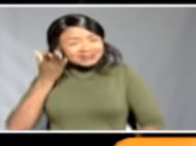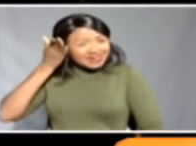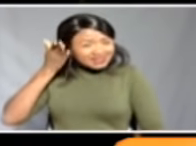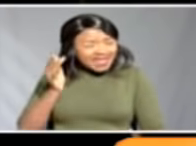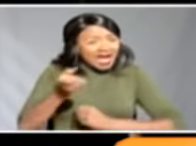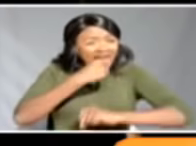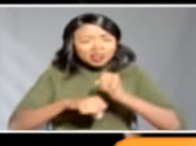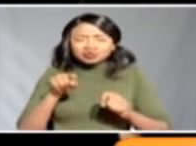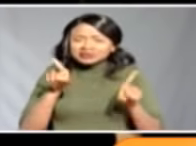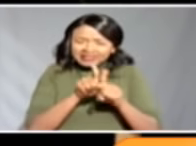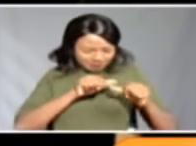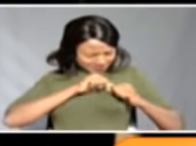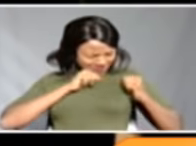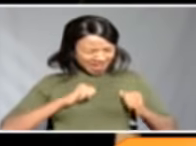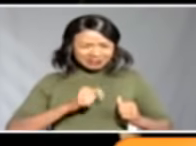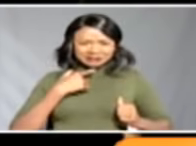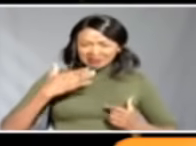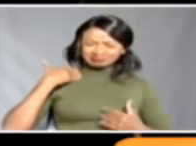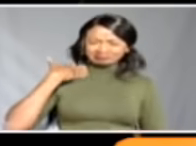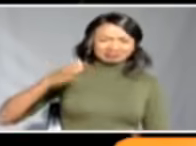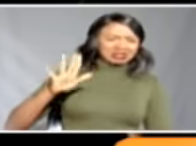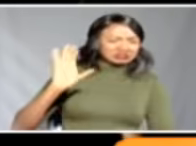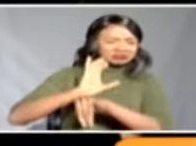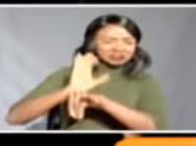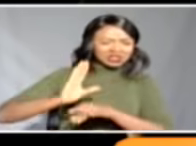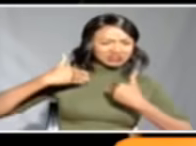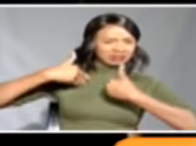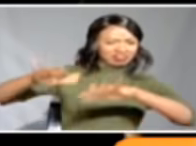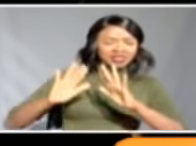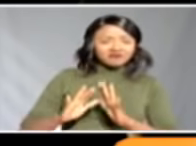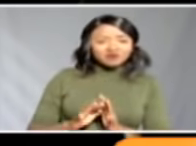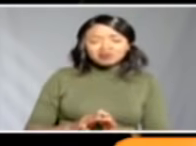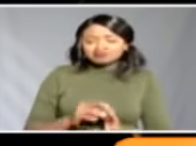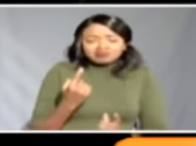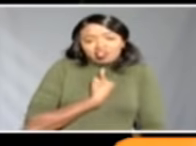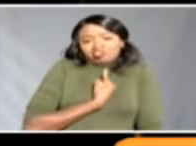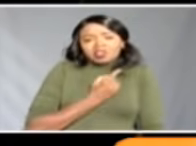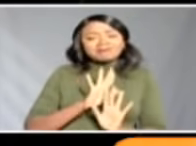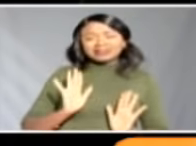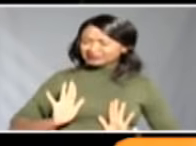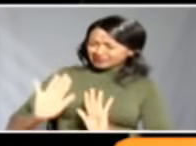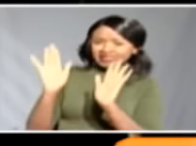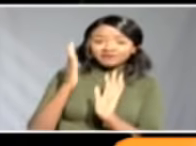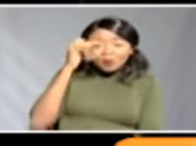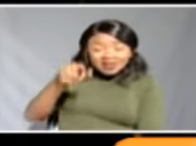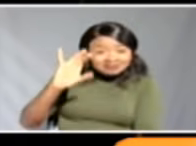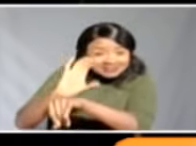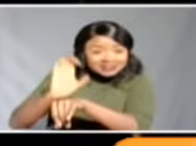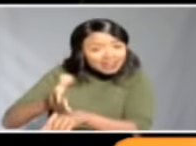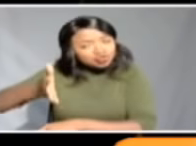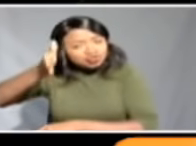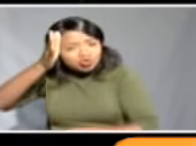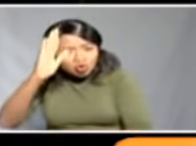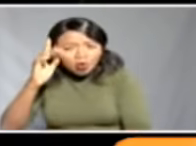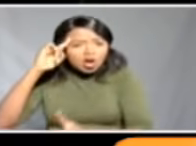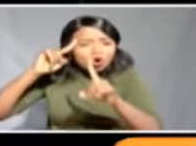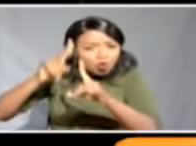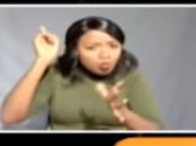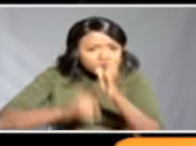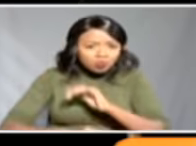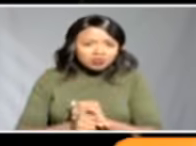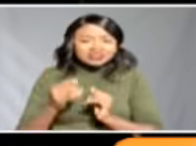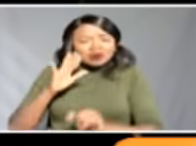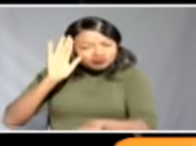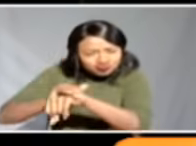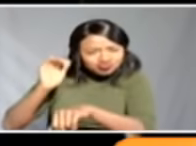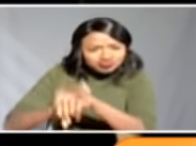Mpaka kwa roho yangu niseme niwache kanisa. Niende, niwache tu nikae. kwa sababu kanisa ya Mungu ni kitu ambao ni